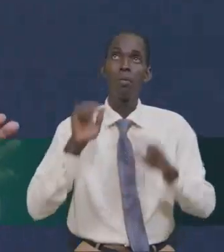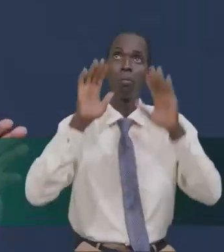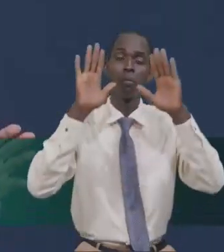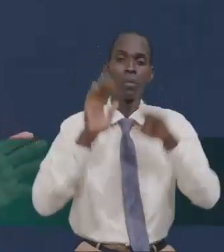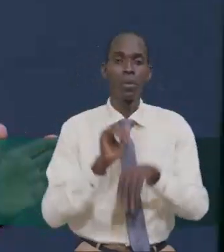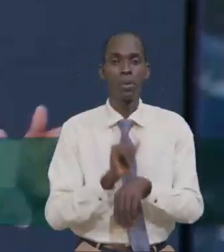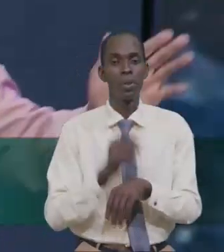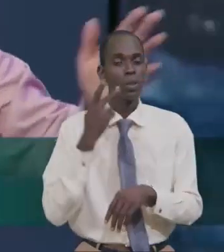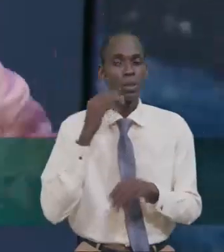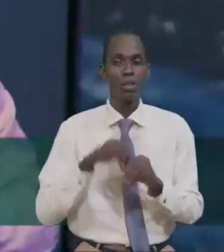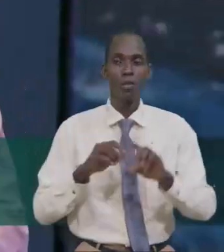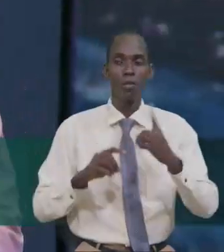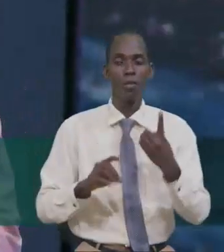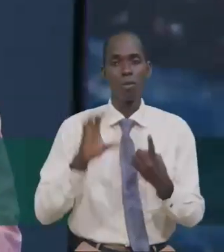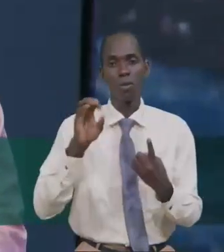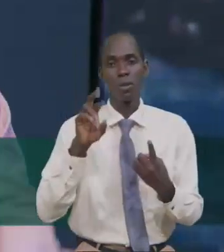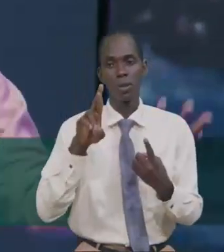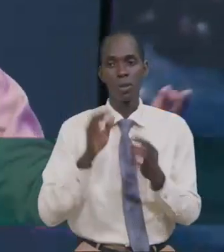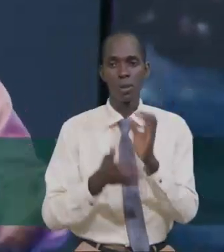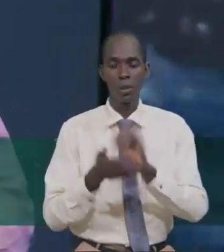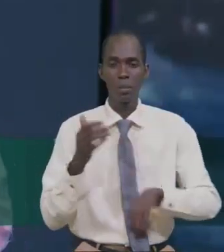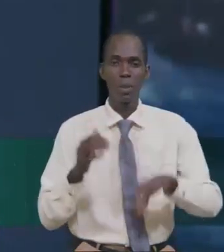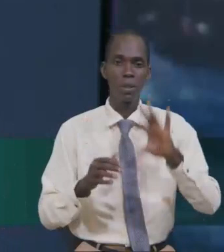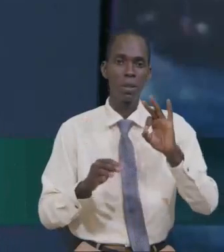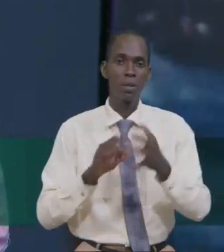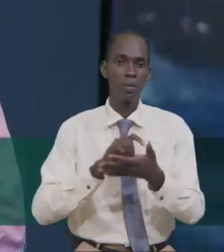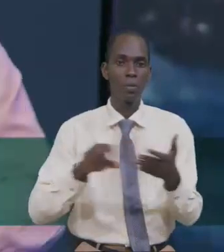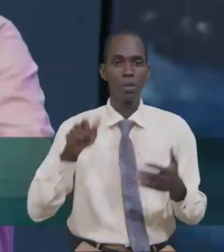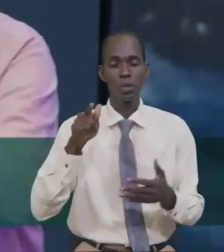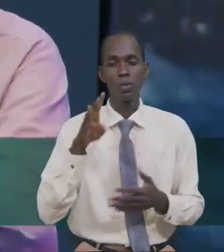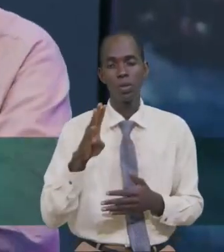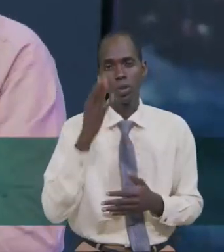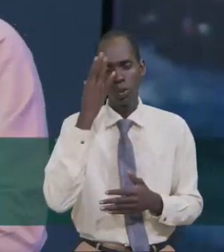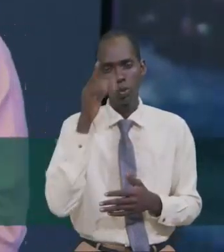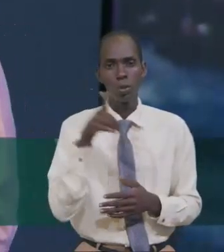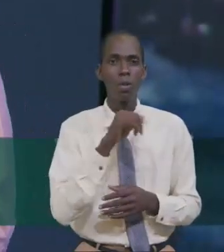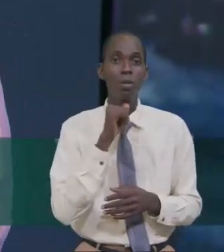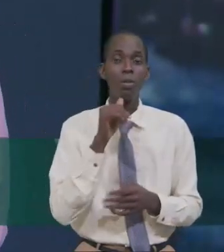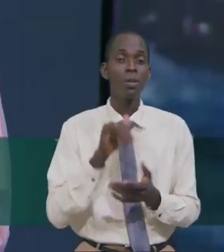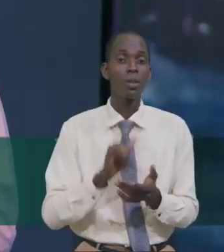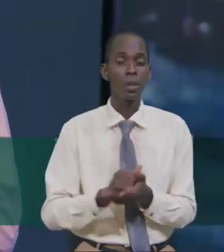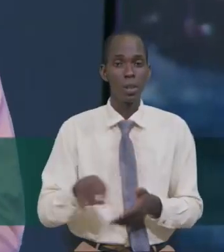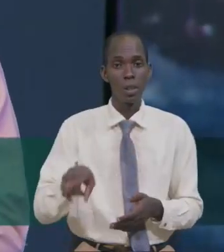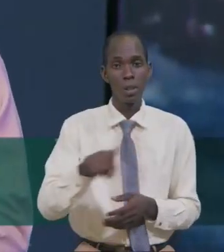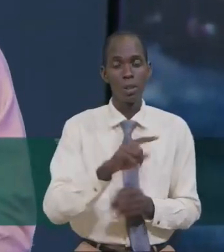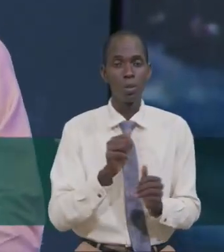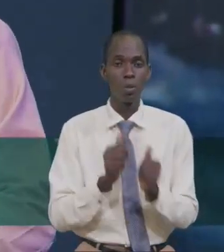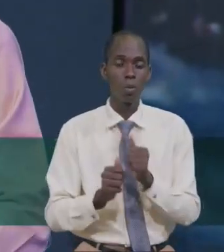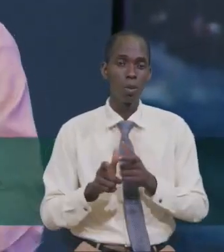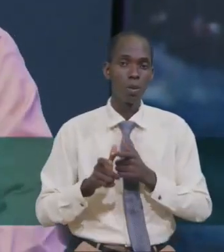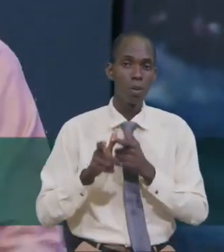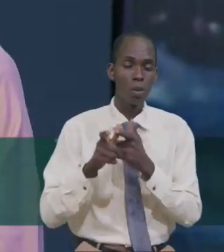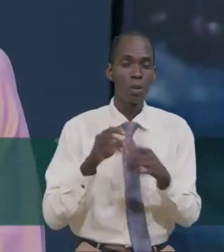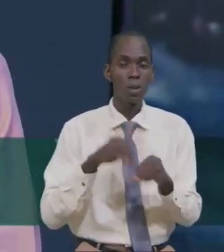which run in a race run all, but one receiveth a prize?